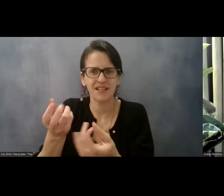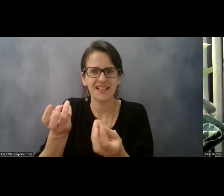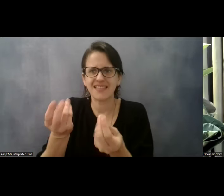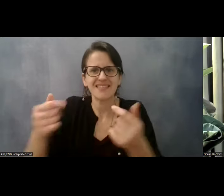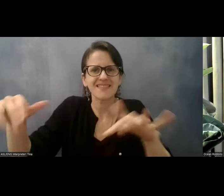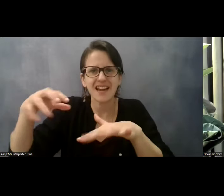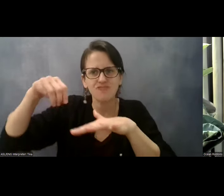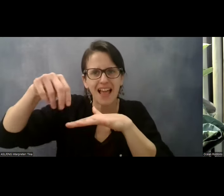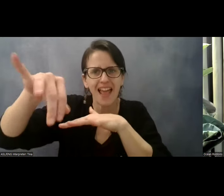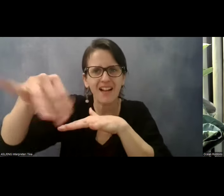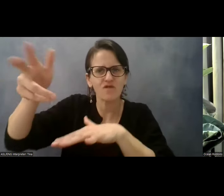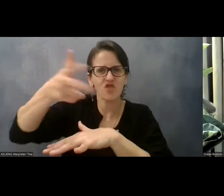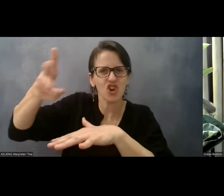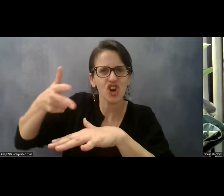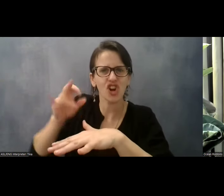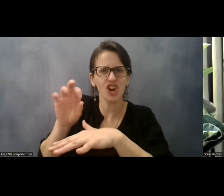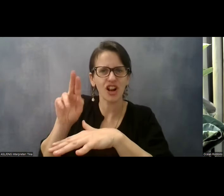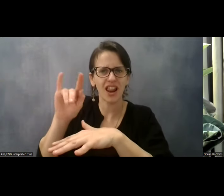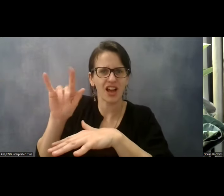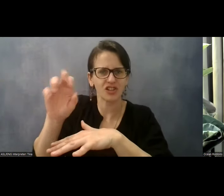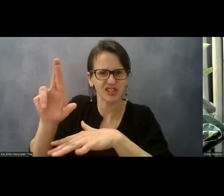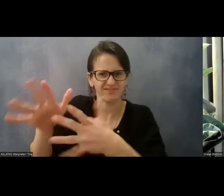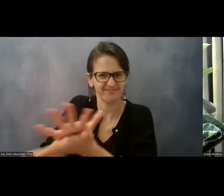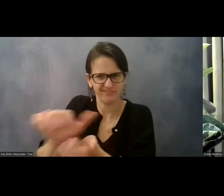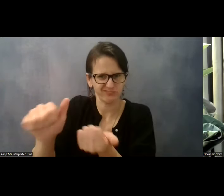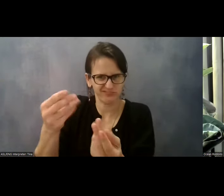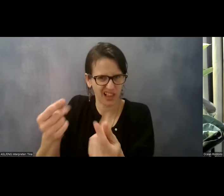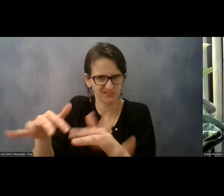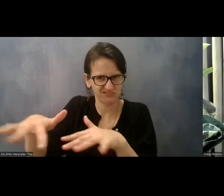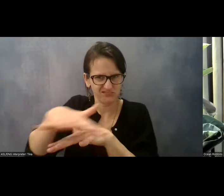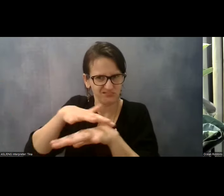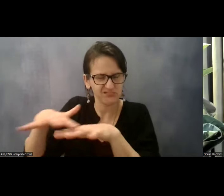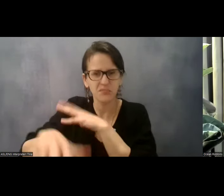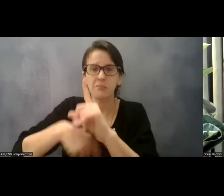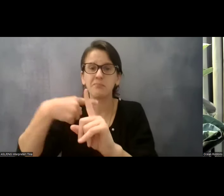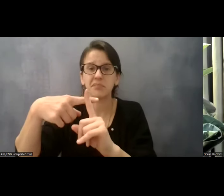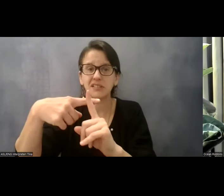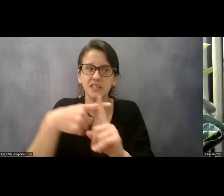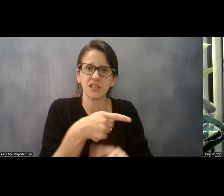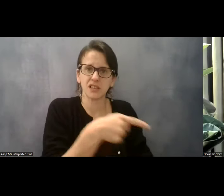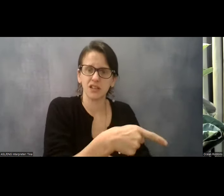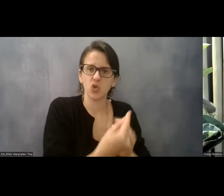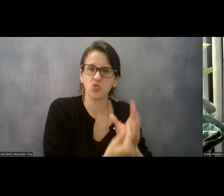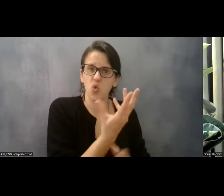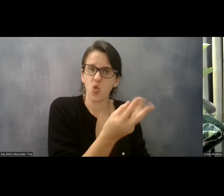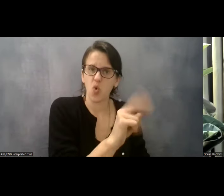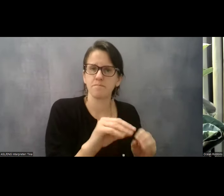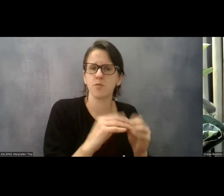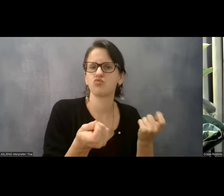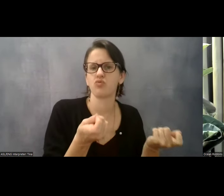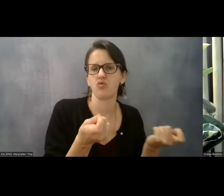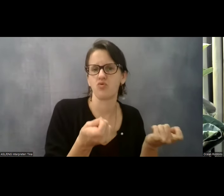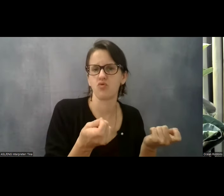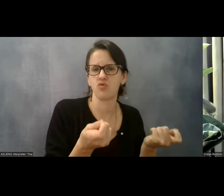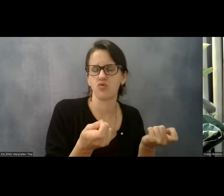were starting to run empty. You never know what the future is going to be. Having a sense of control over your family's food supply can be incredibly